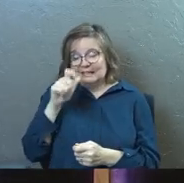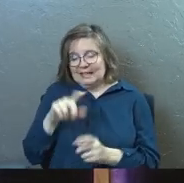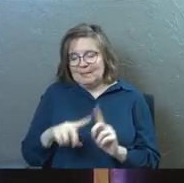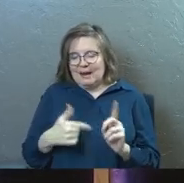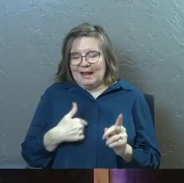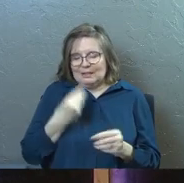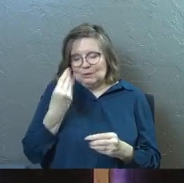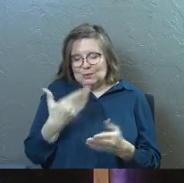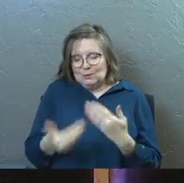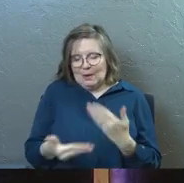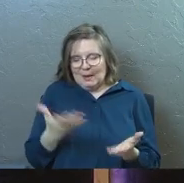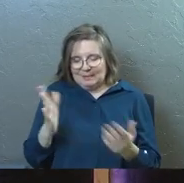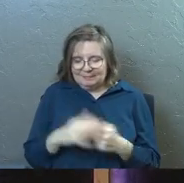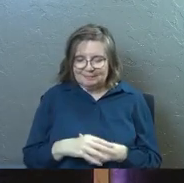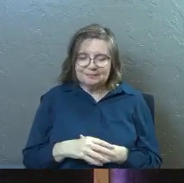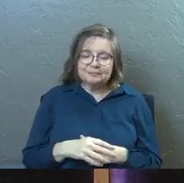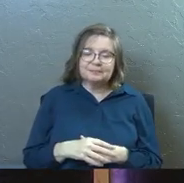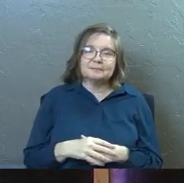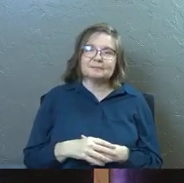but I just told you anyway.